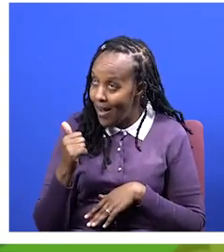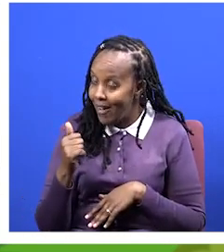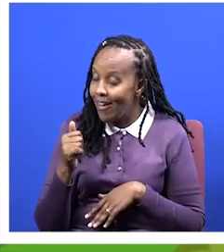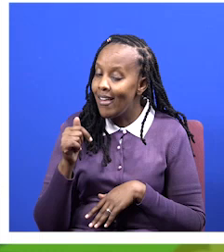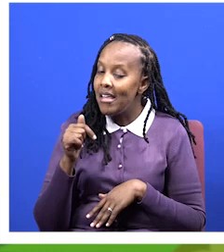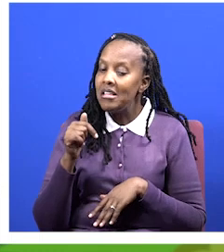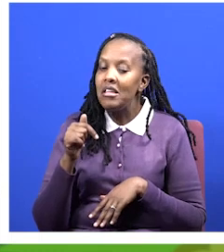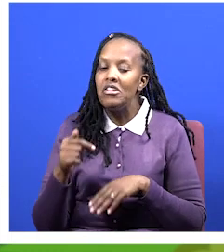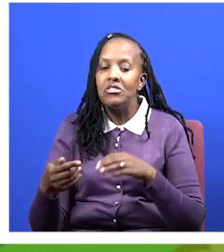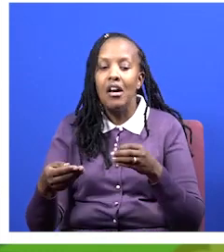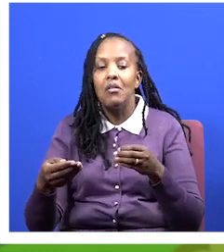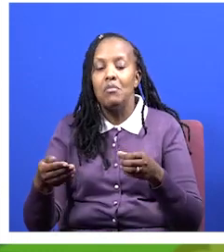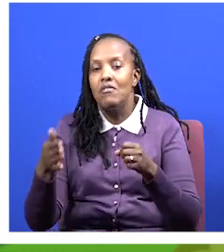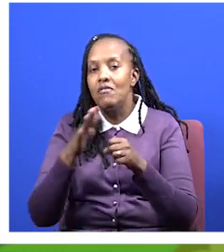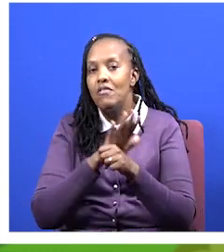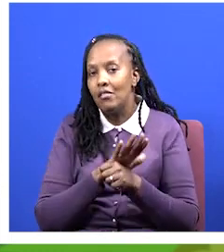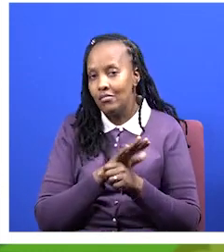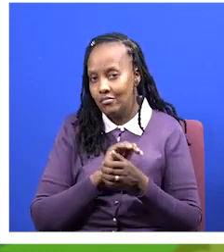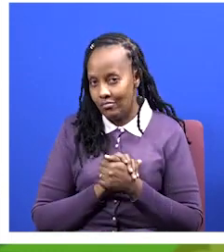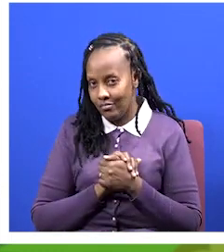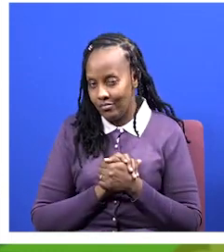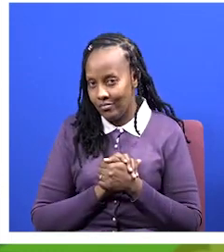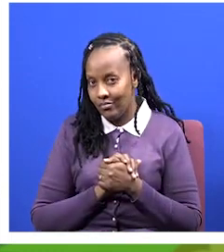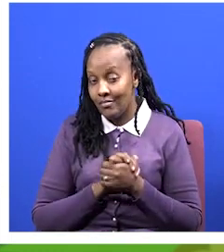they shall be filled."